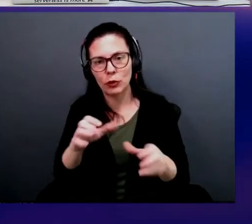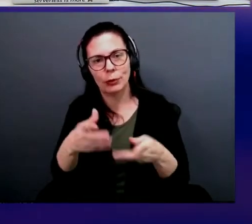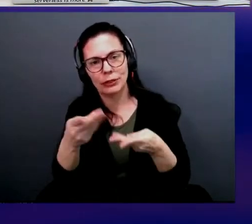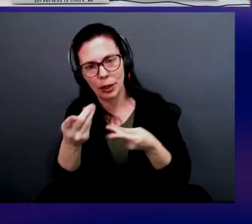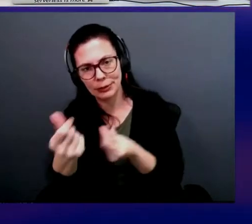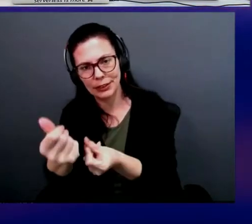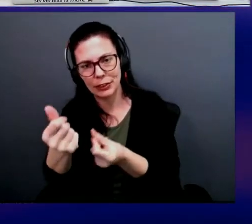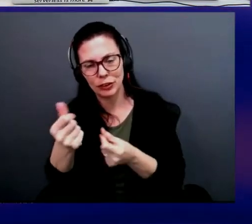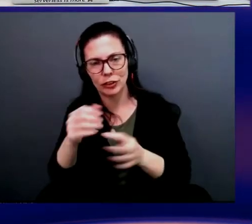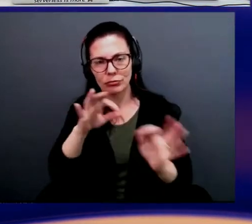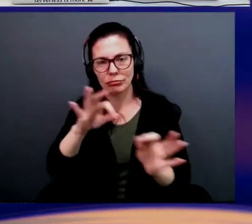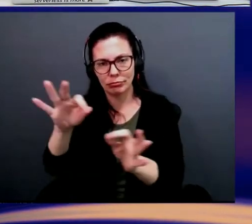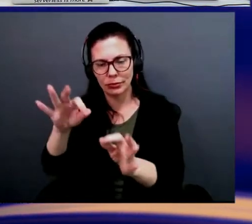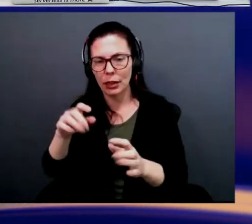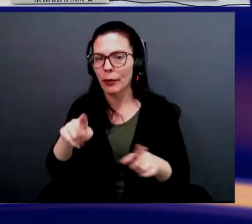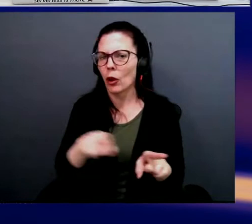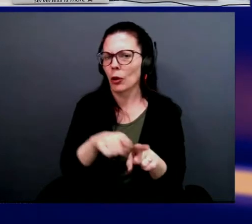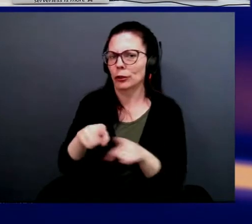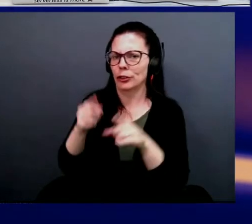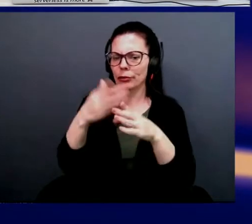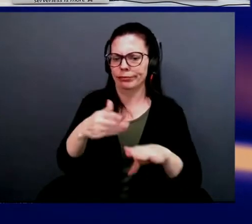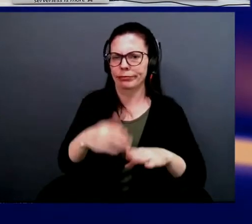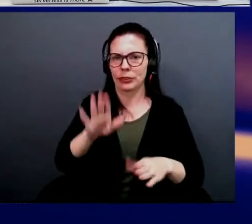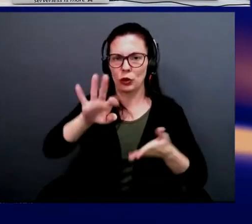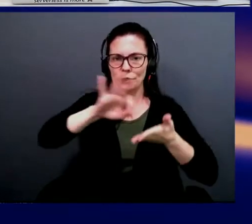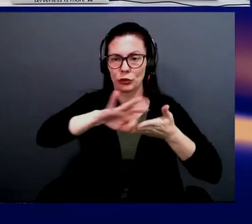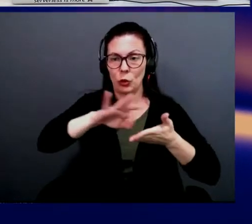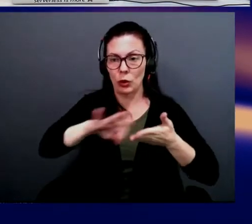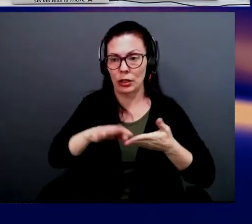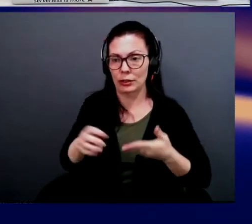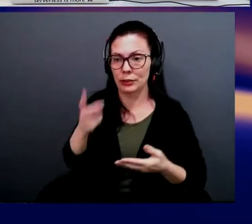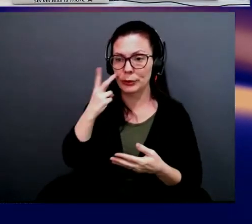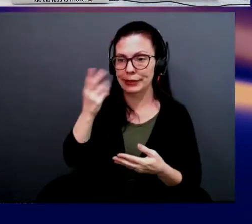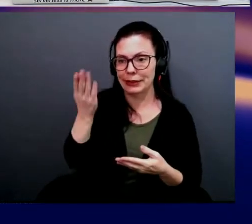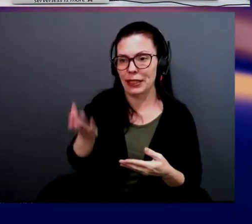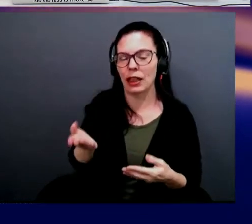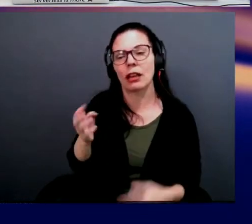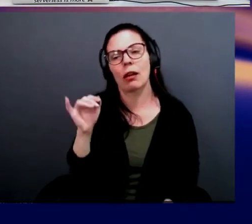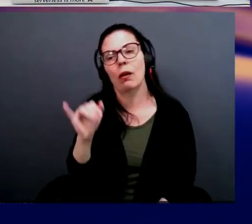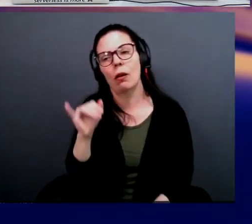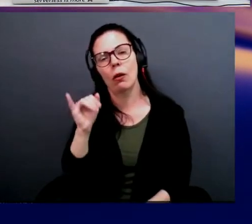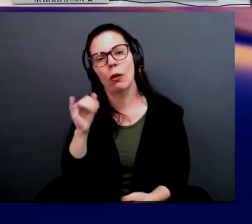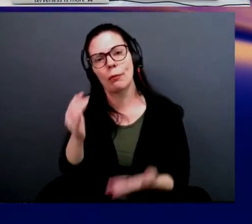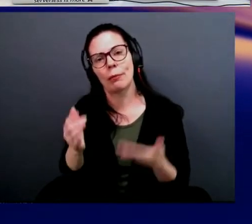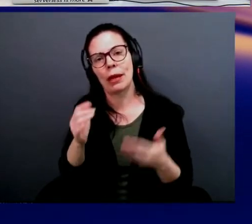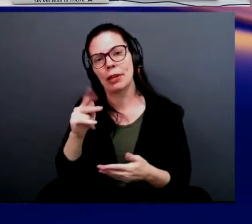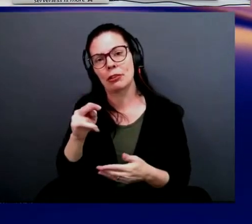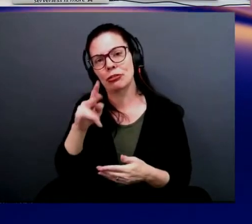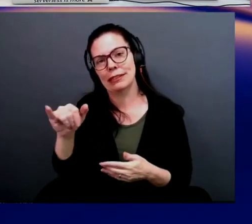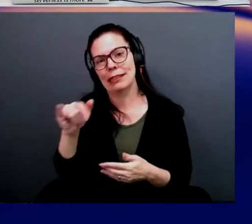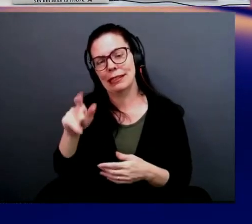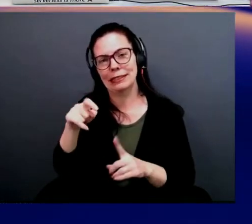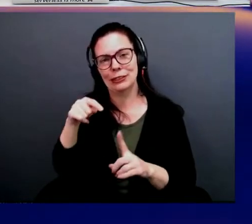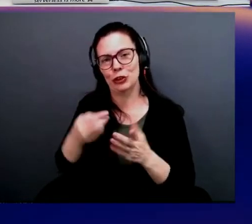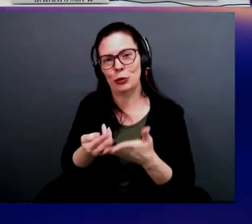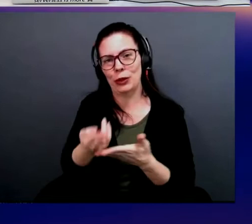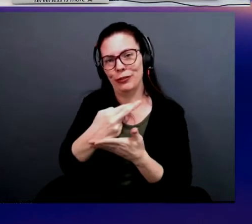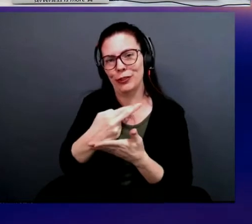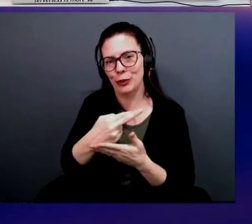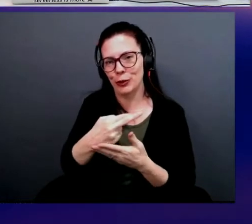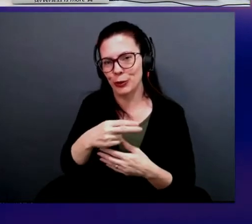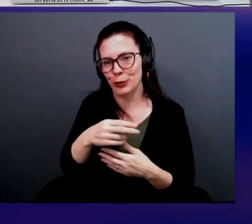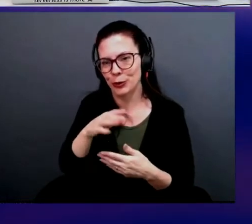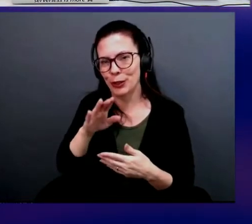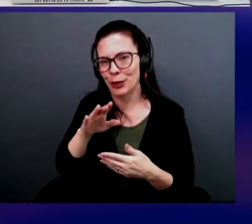But you'll also see a breakdown of what your score is. So here you can see, oh, well, maybe Christy needs to go back and review her